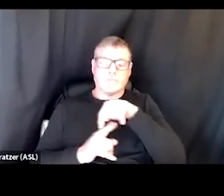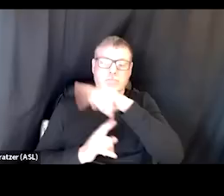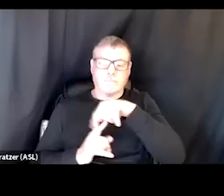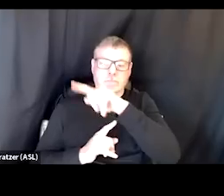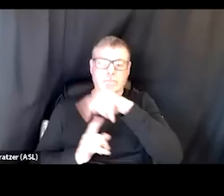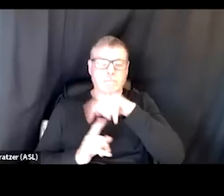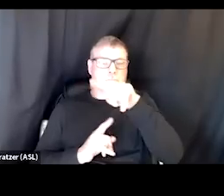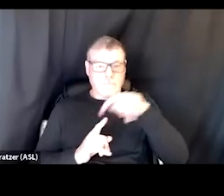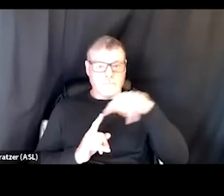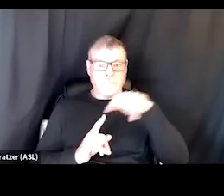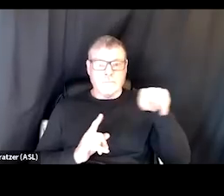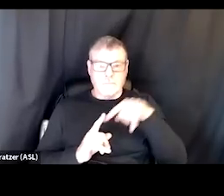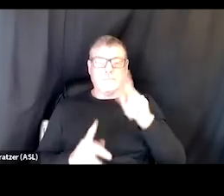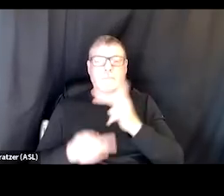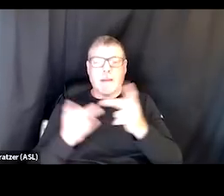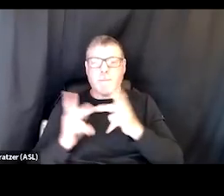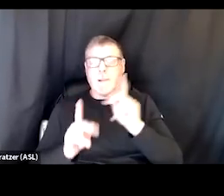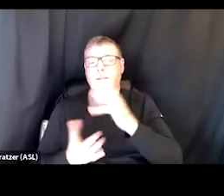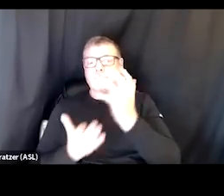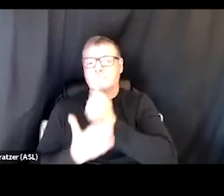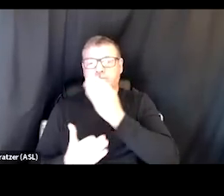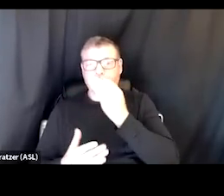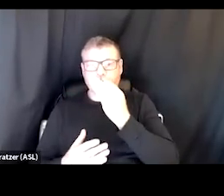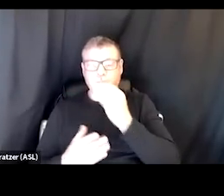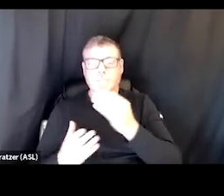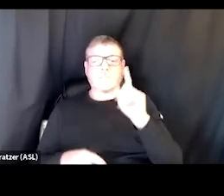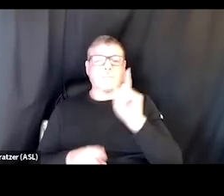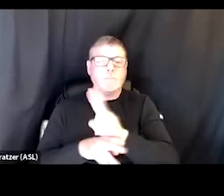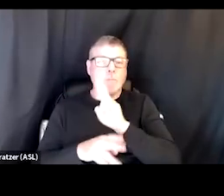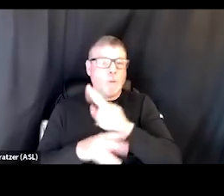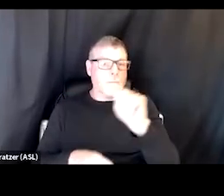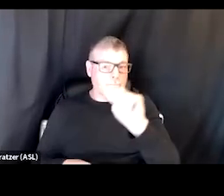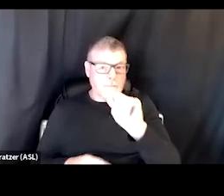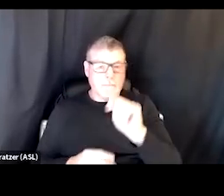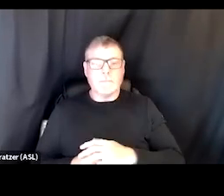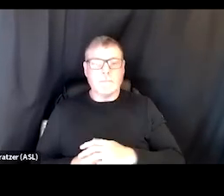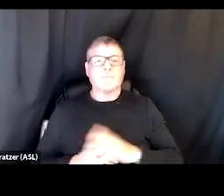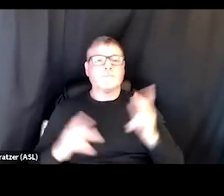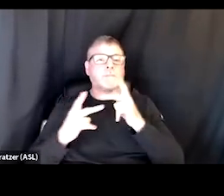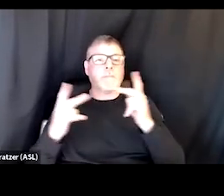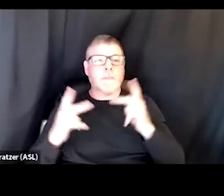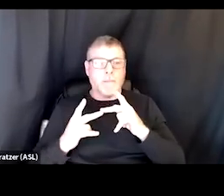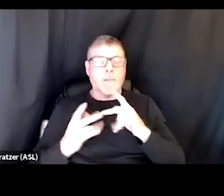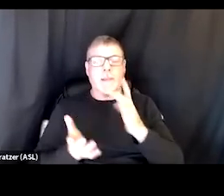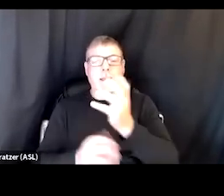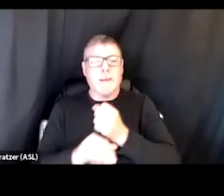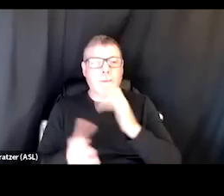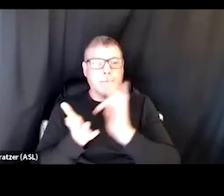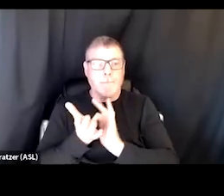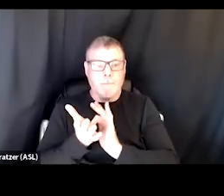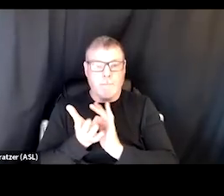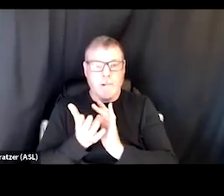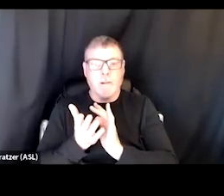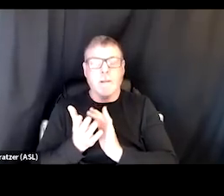that they need, places where they get food, places where they use the bathroom, places where they get medical care, behavioral